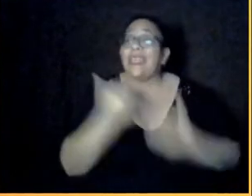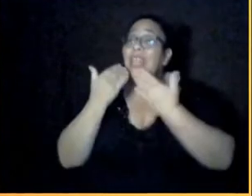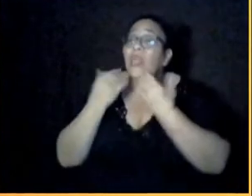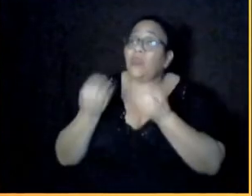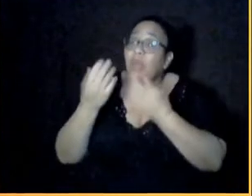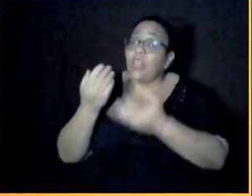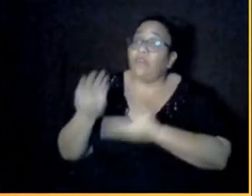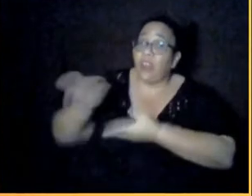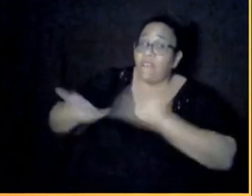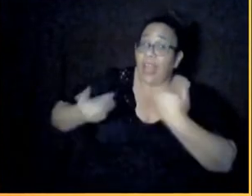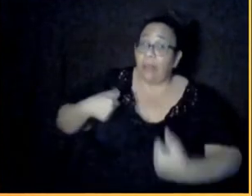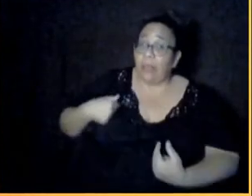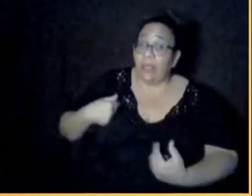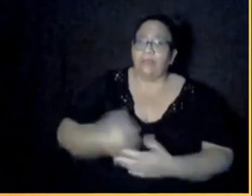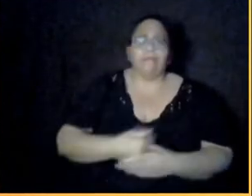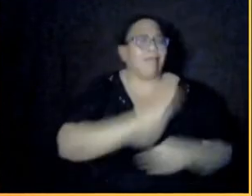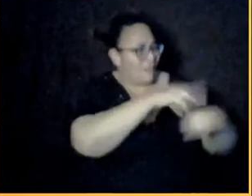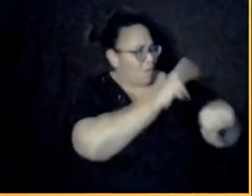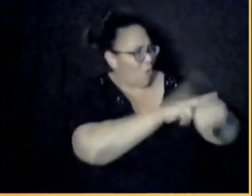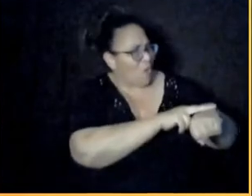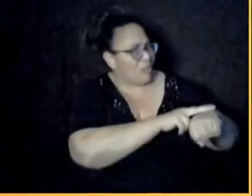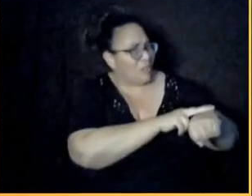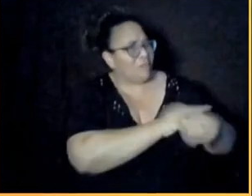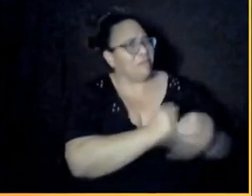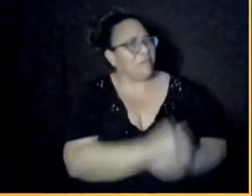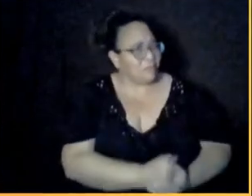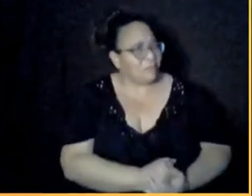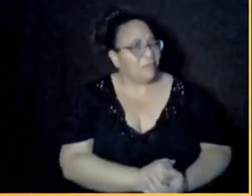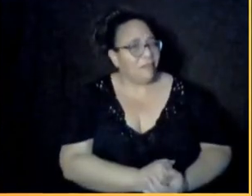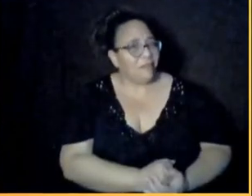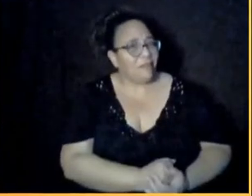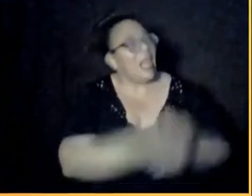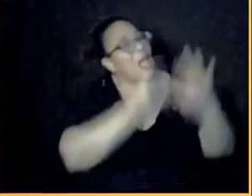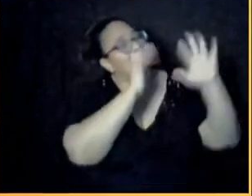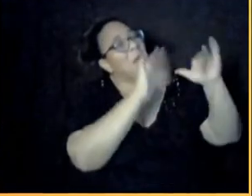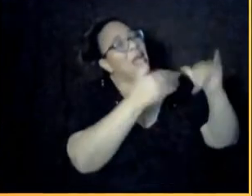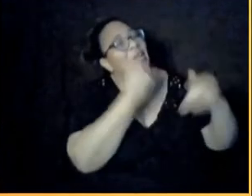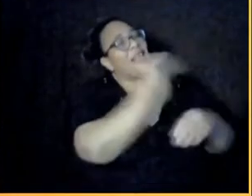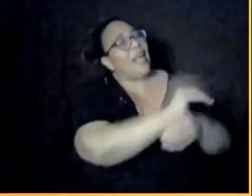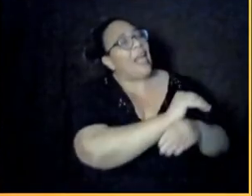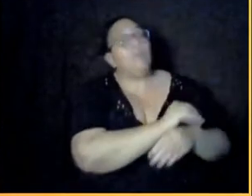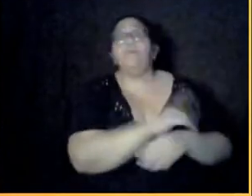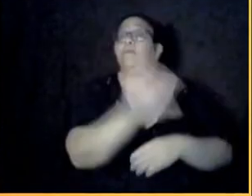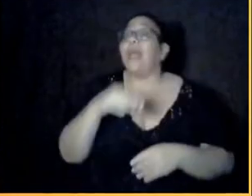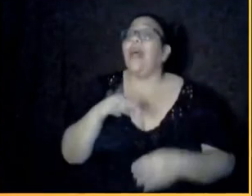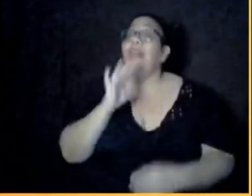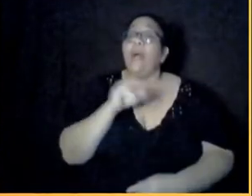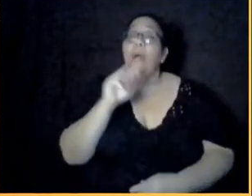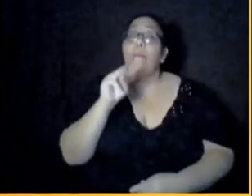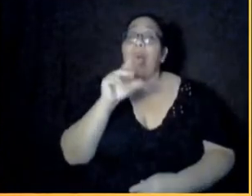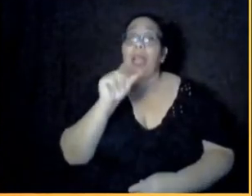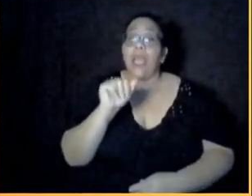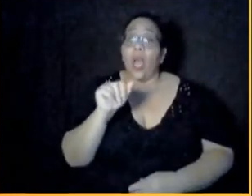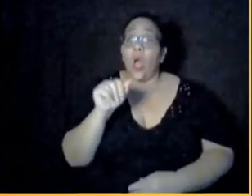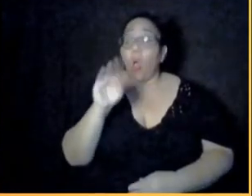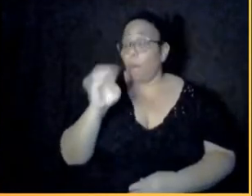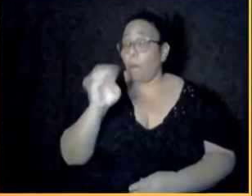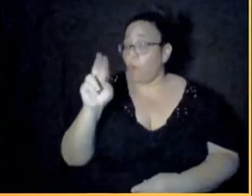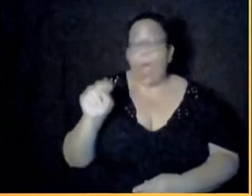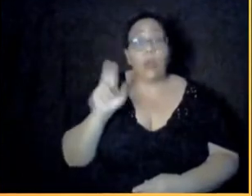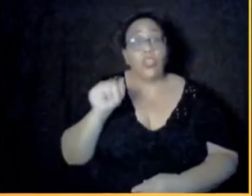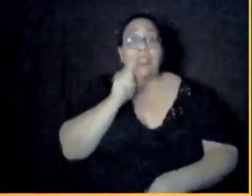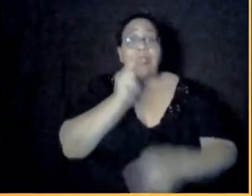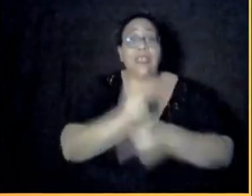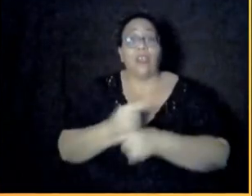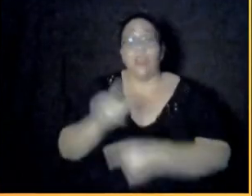much for having me. Of course. Bye, good night. That was Melania Brown, who is the sister of